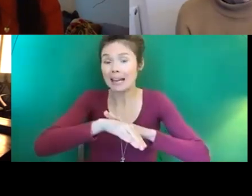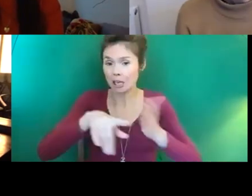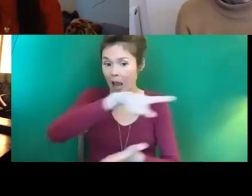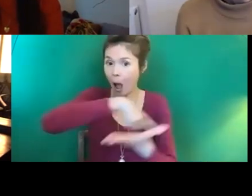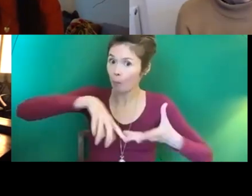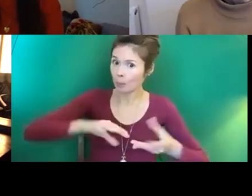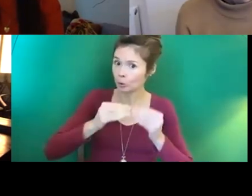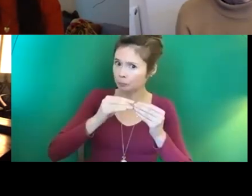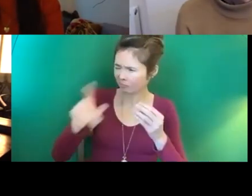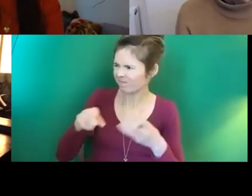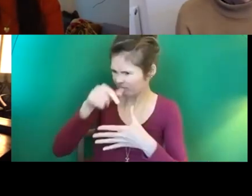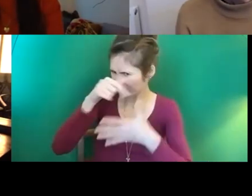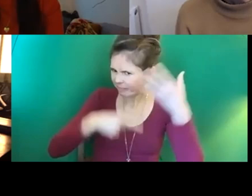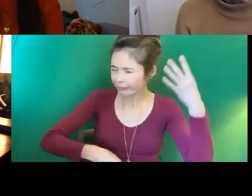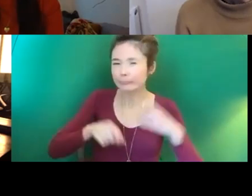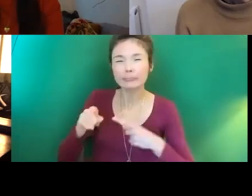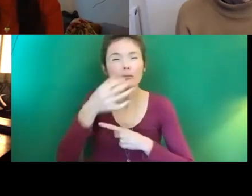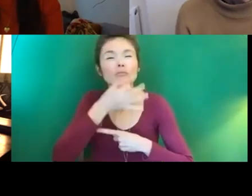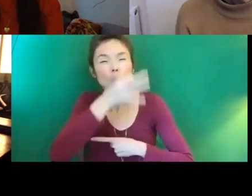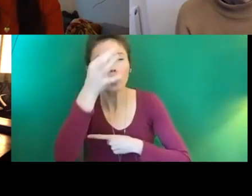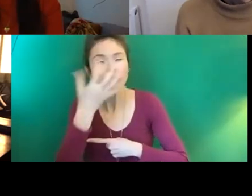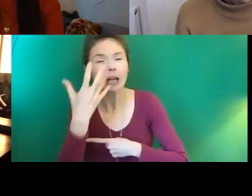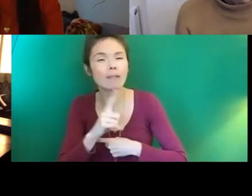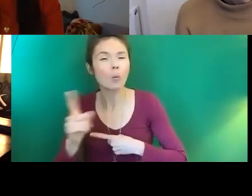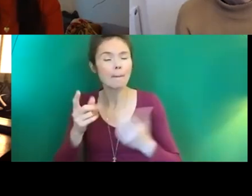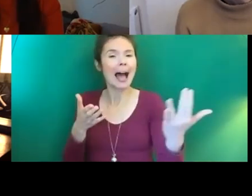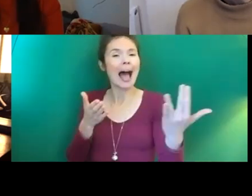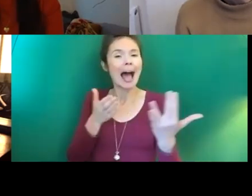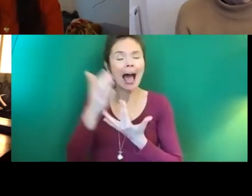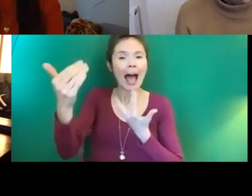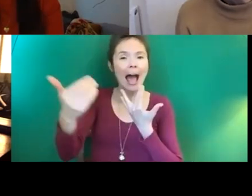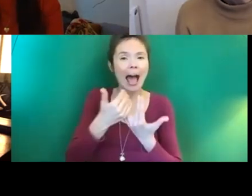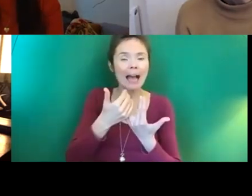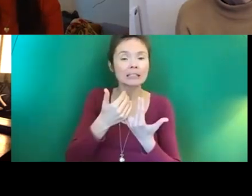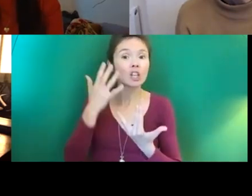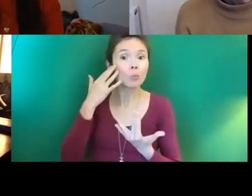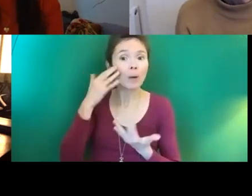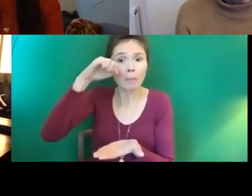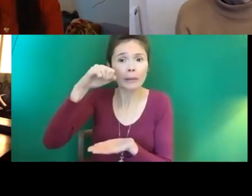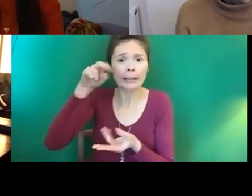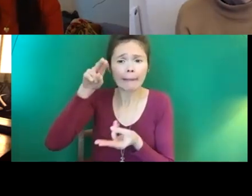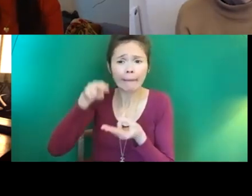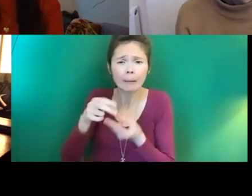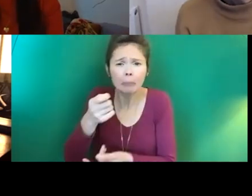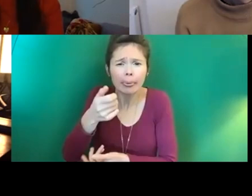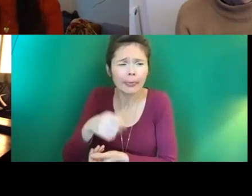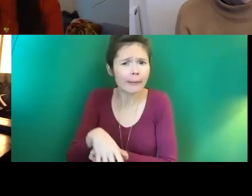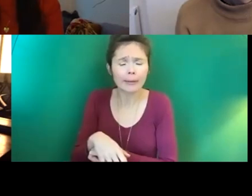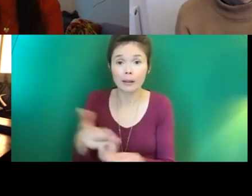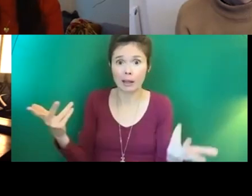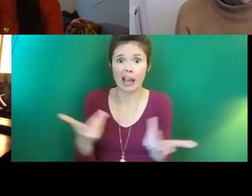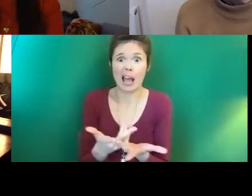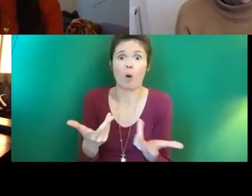There's also a few around access, working on a shoestring budget. How do you do that?